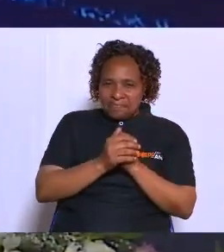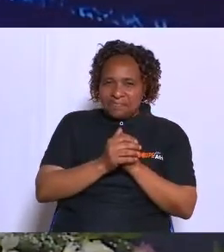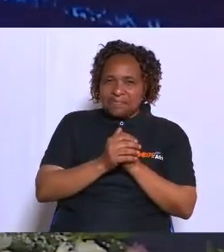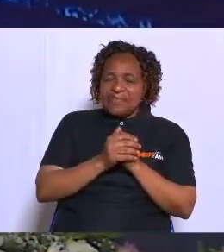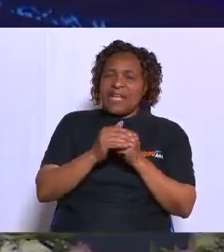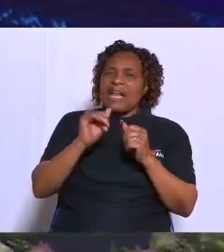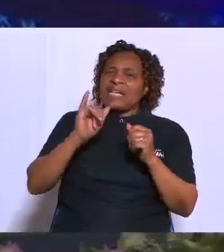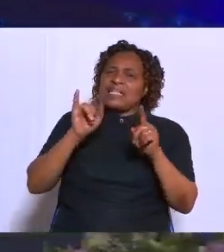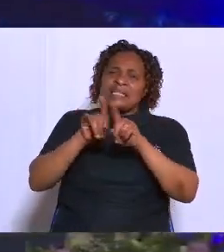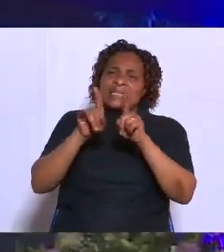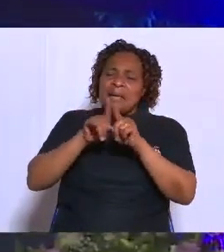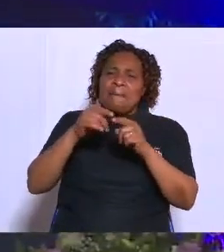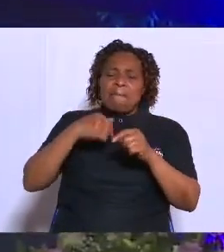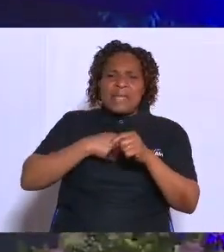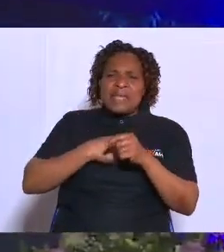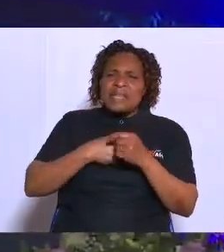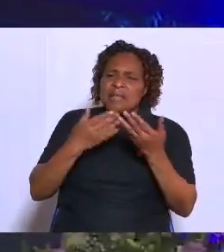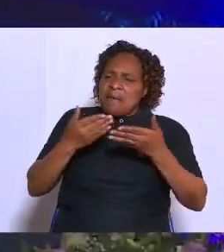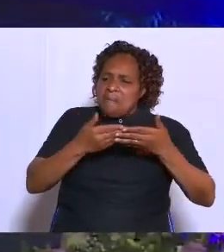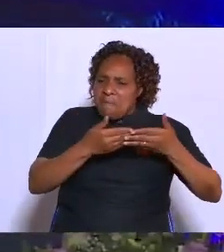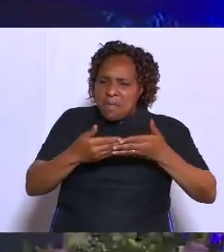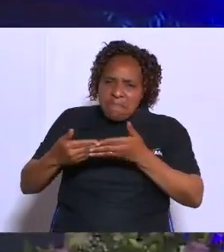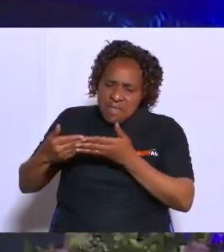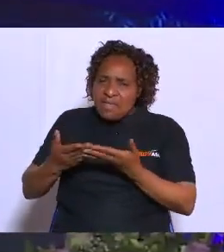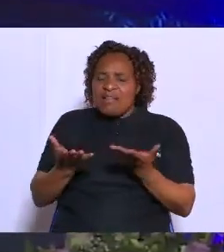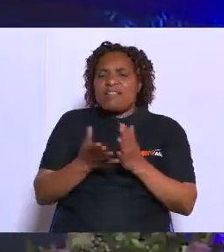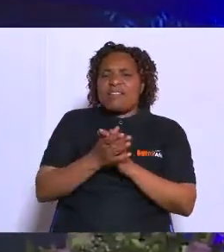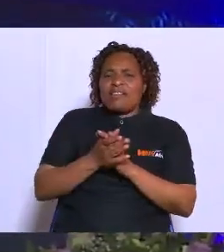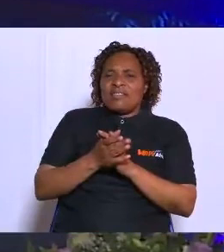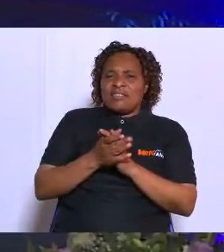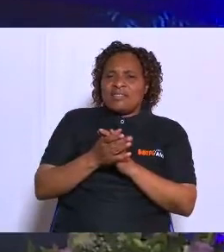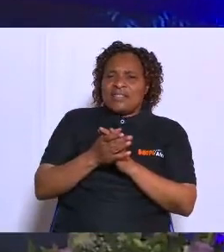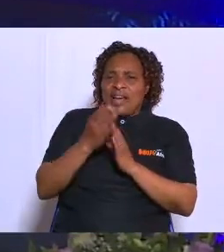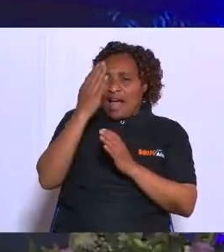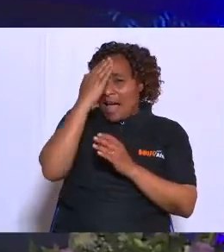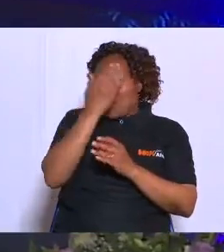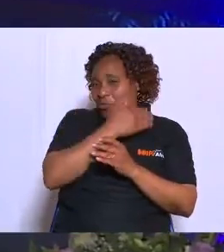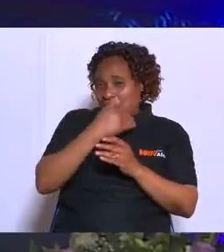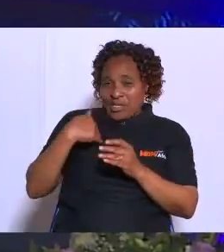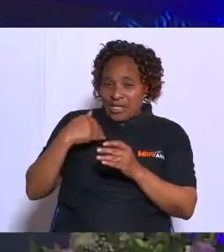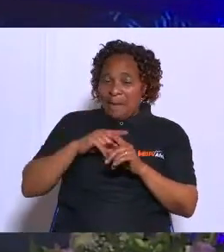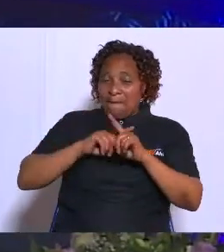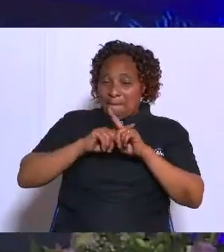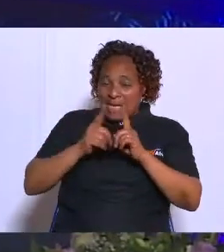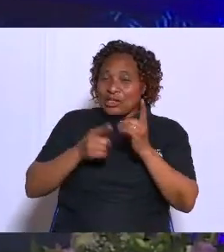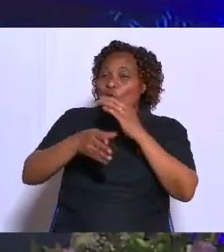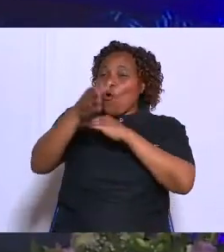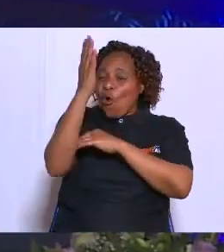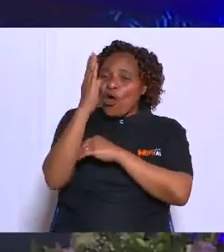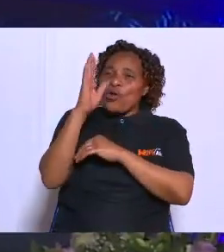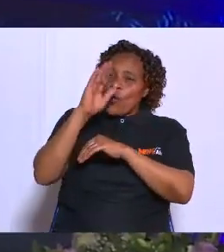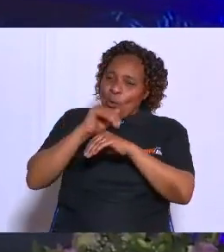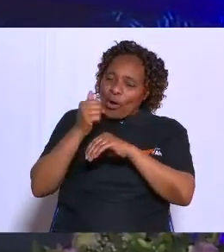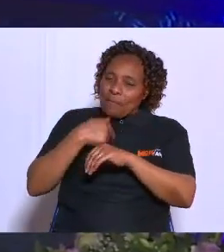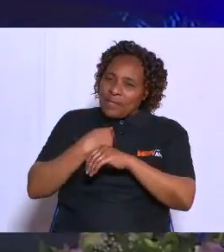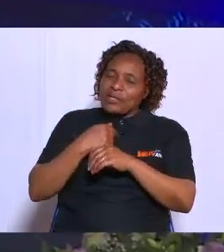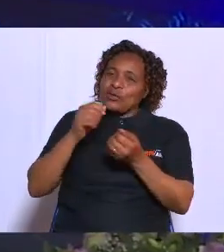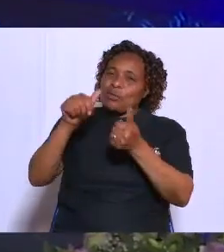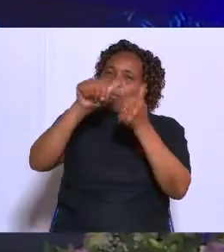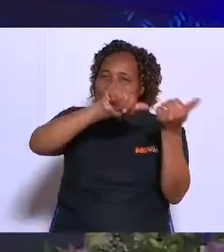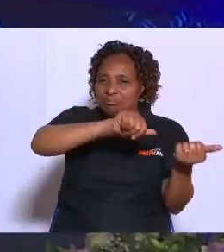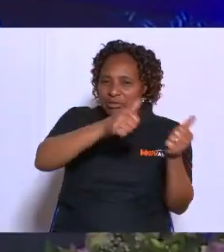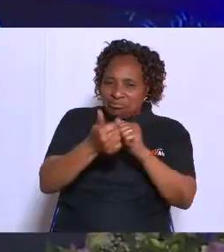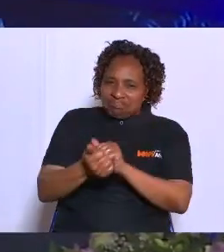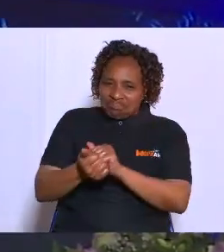I was sprinkled as a baby but God called me to be baptized and I walked through that